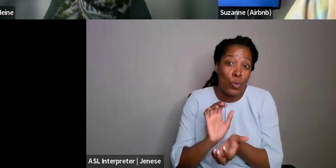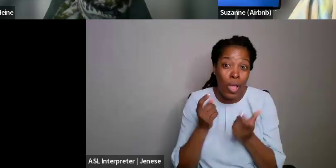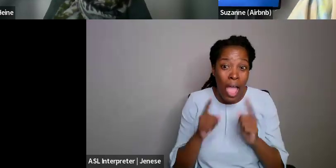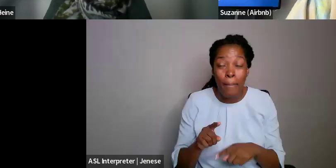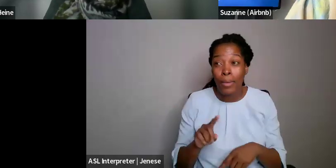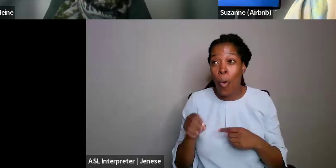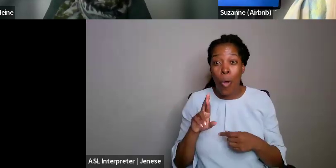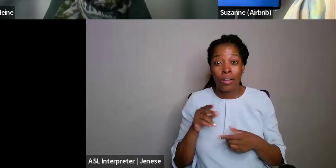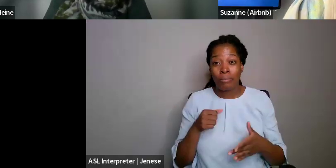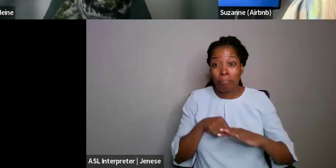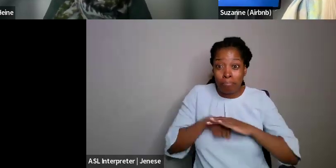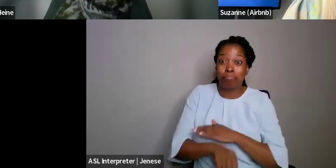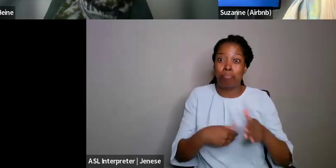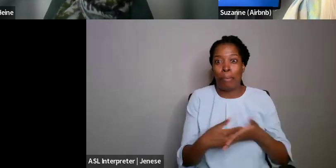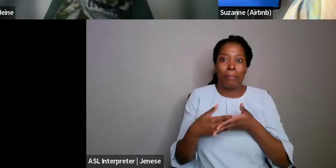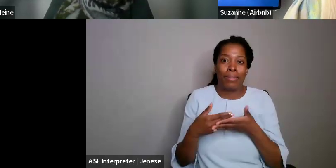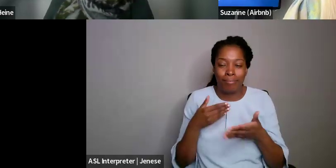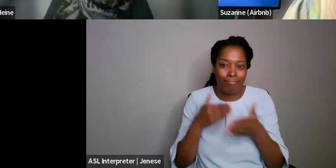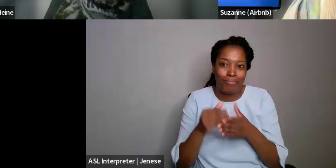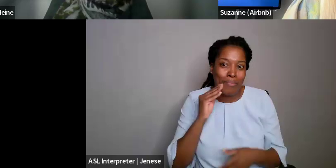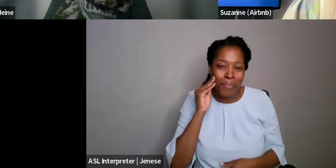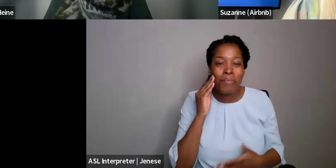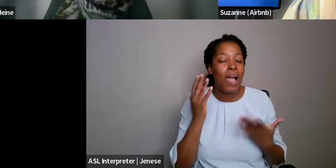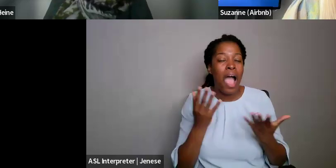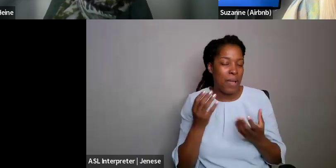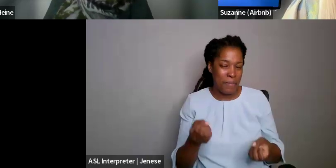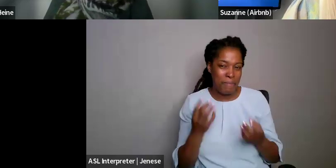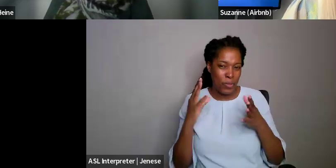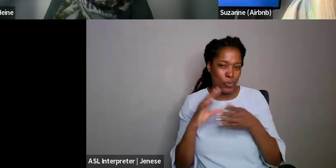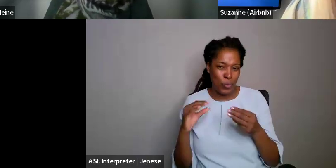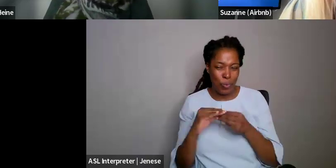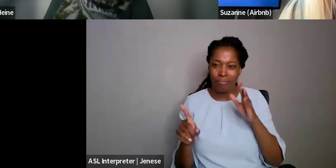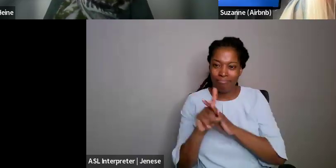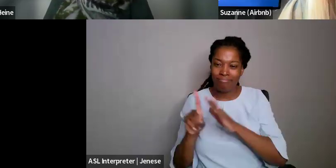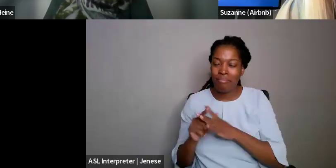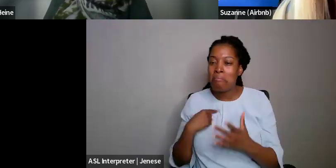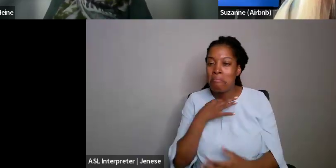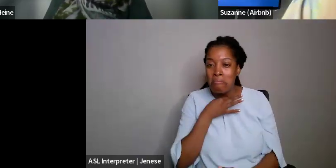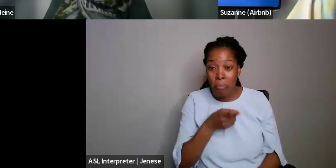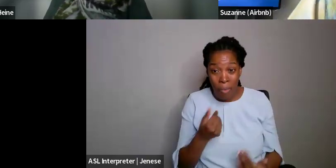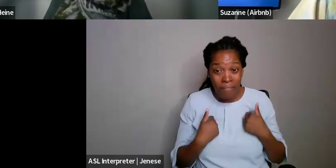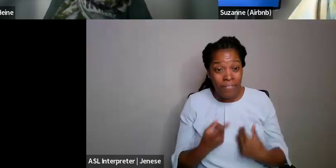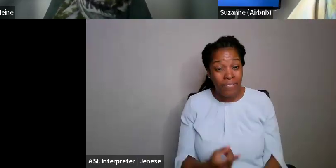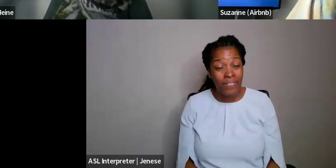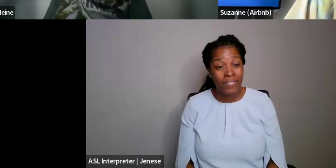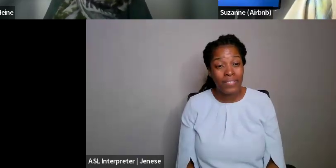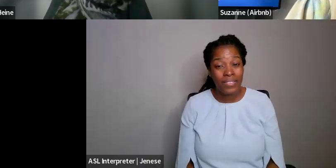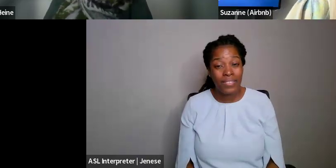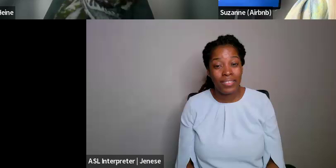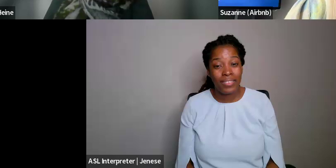on your doorstep. I feel like a lot of our super hosts have these kind of crazy stories that we're like, wow. No,